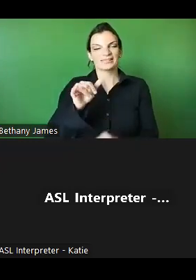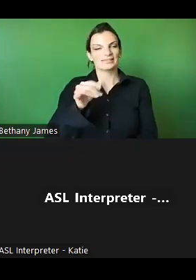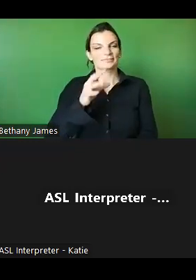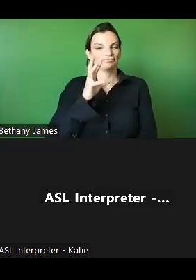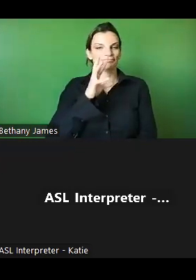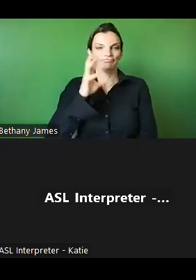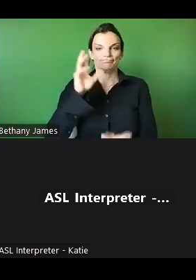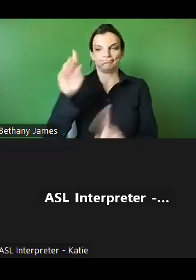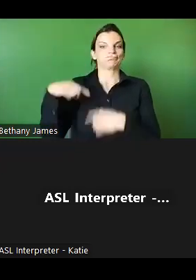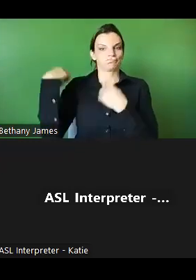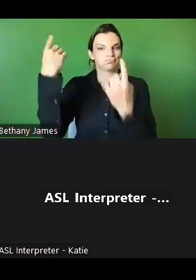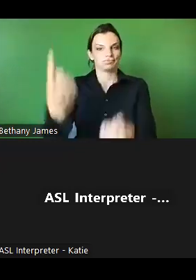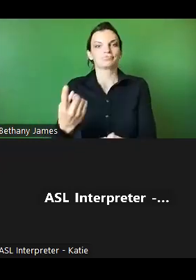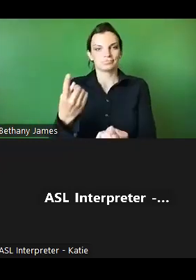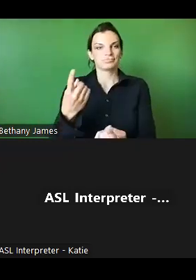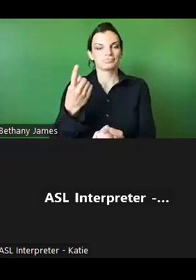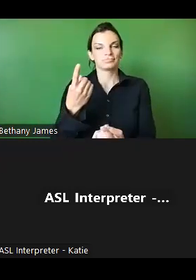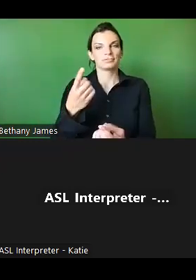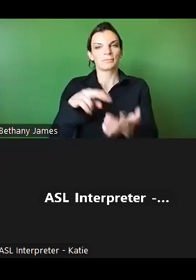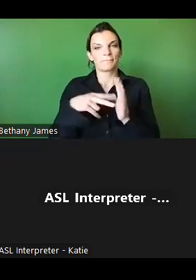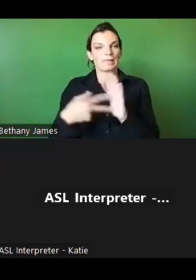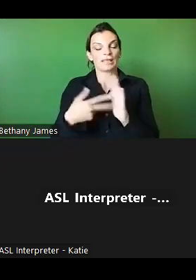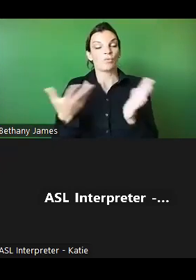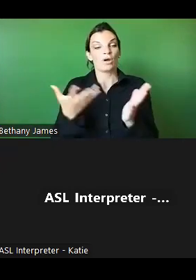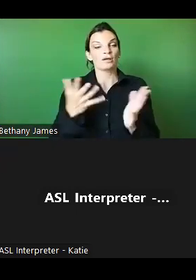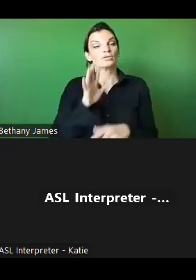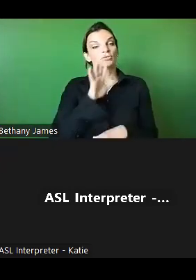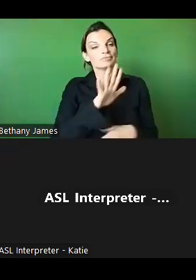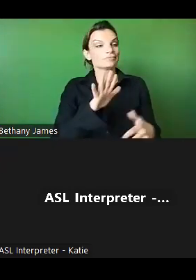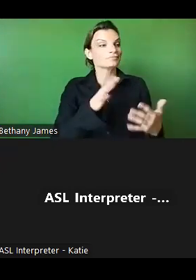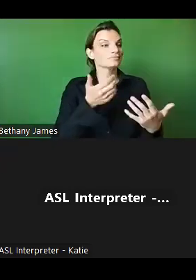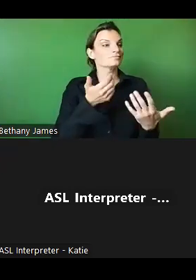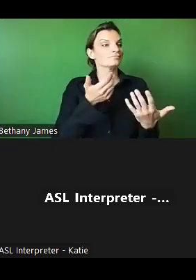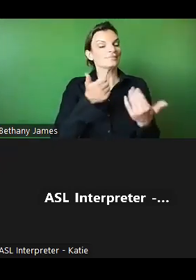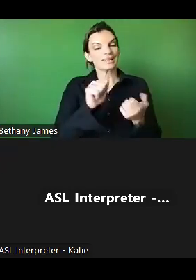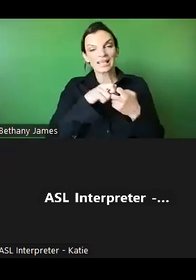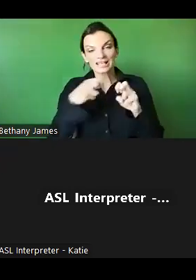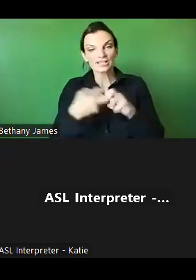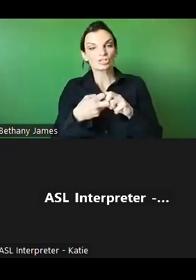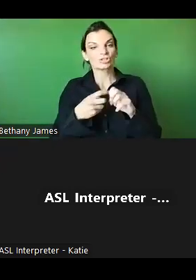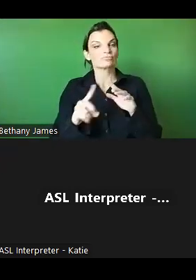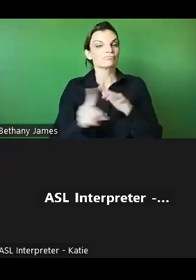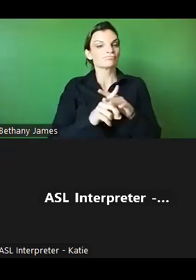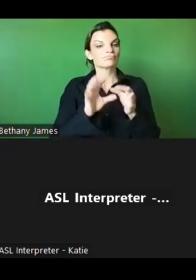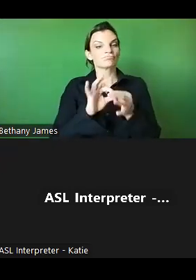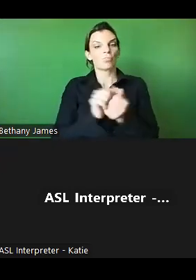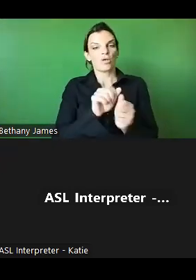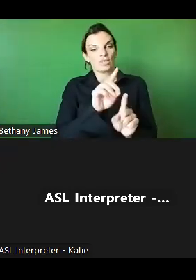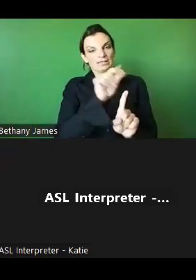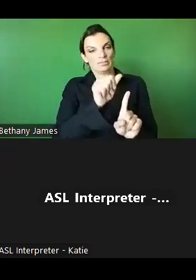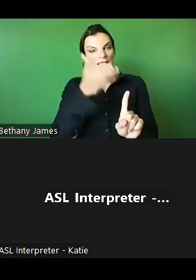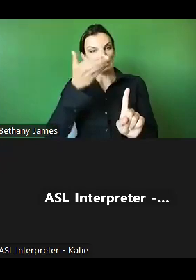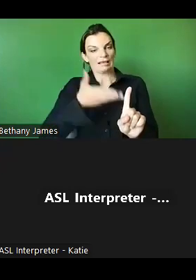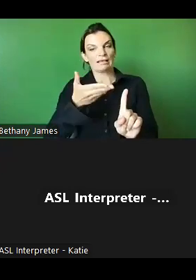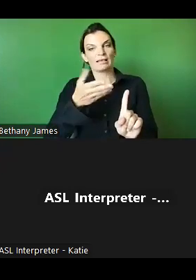we've used to say that kind of all of the concerns, the problems with the disability is within the person themselves